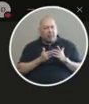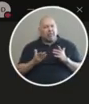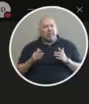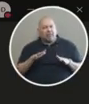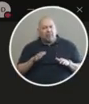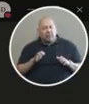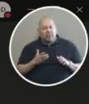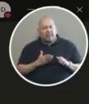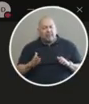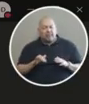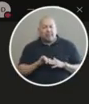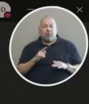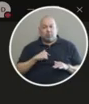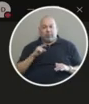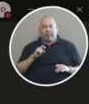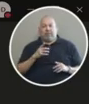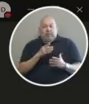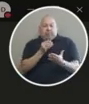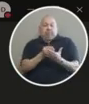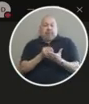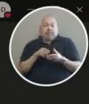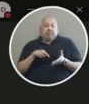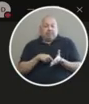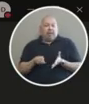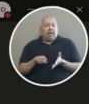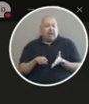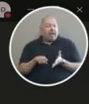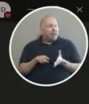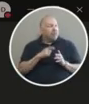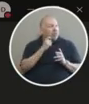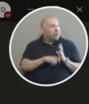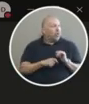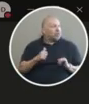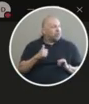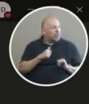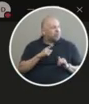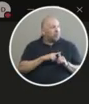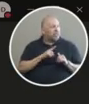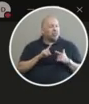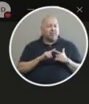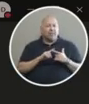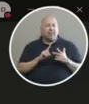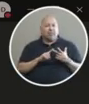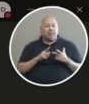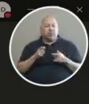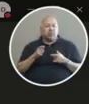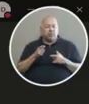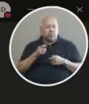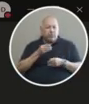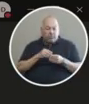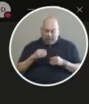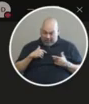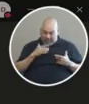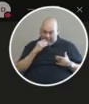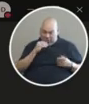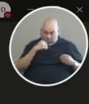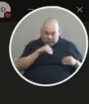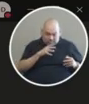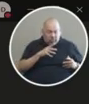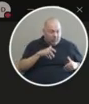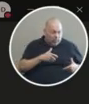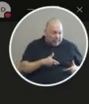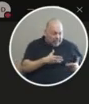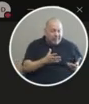frozen items. But we need these funds to pay for increased costs of transportation and to replace the foods that we've already